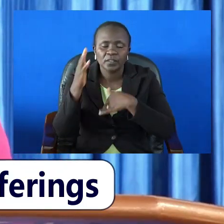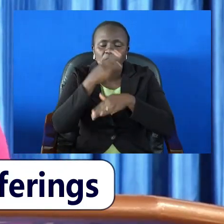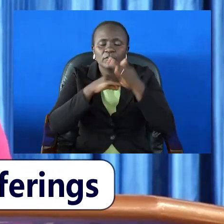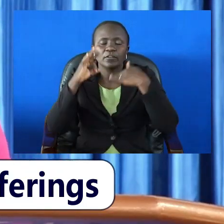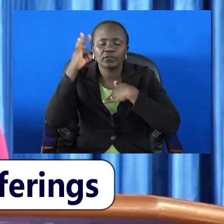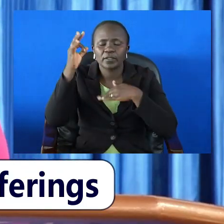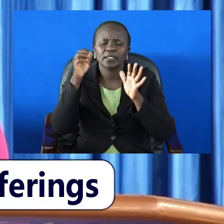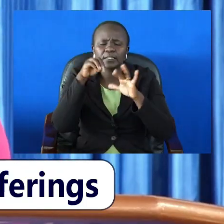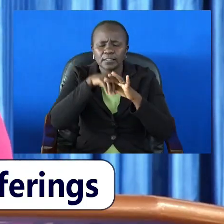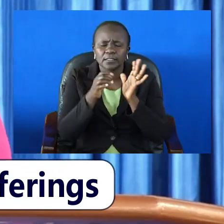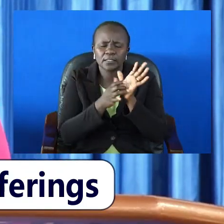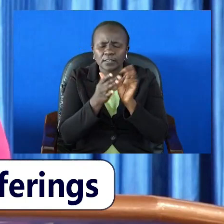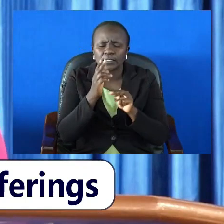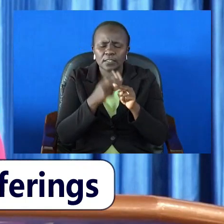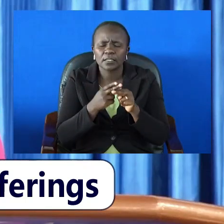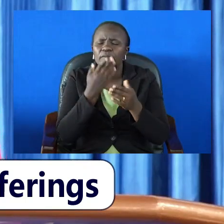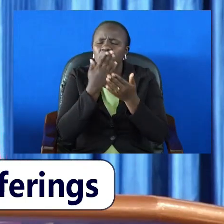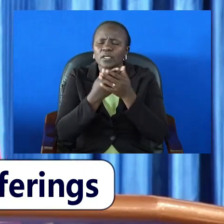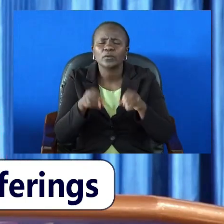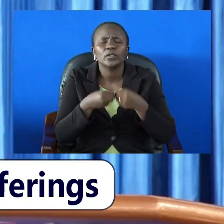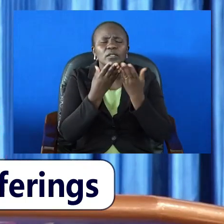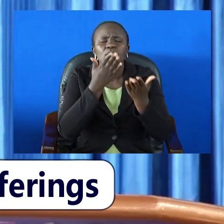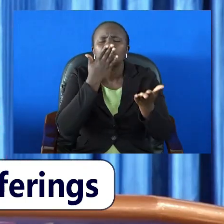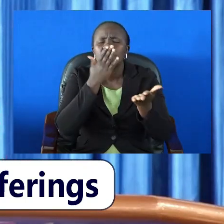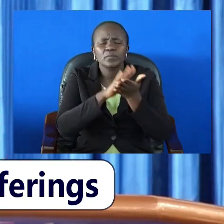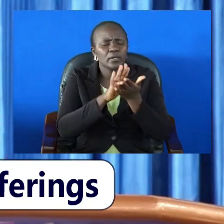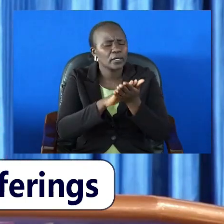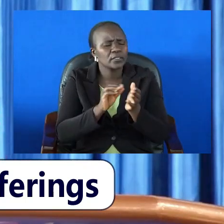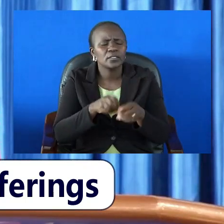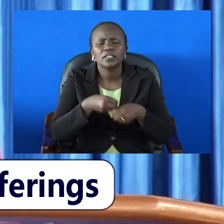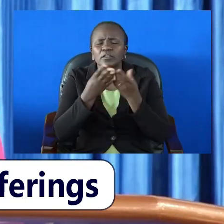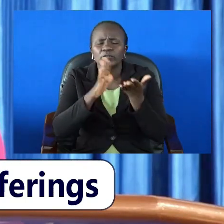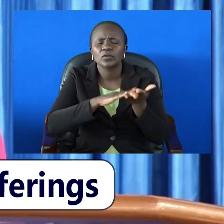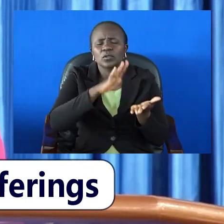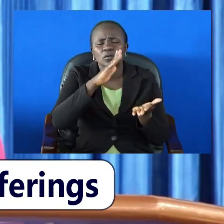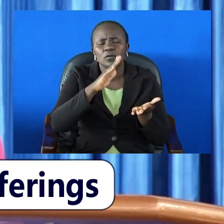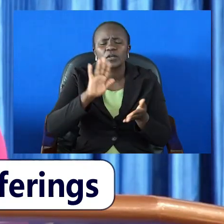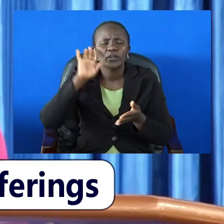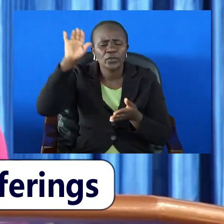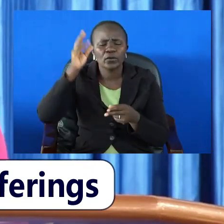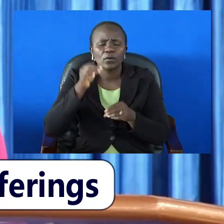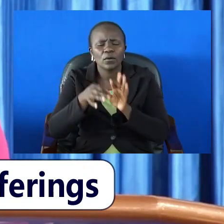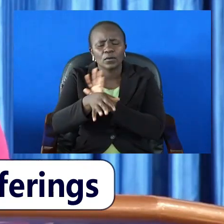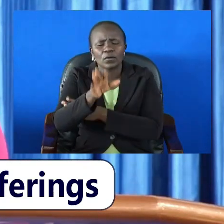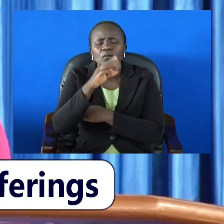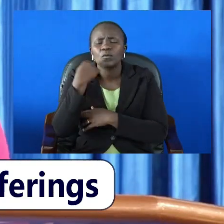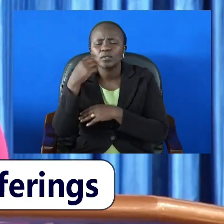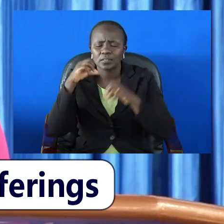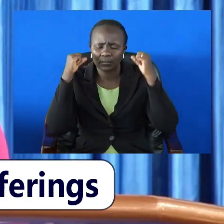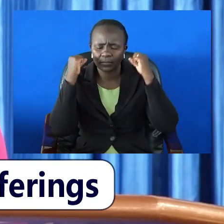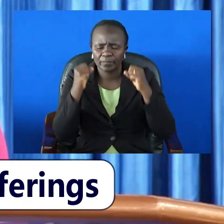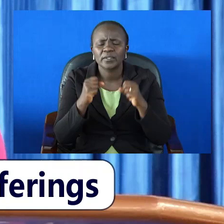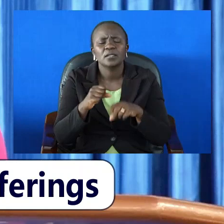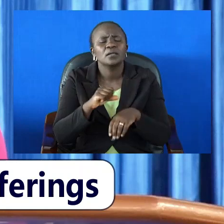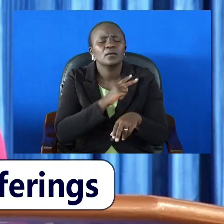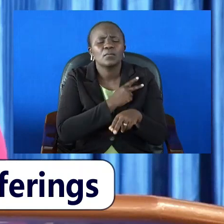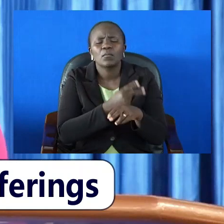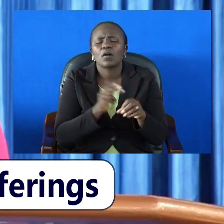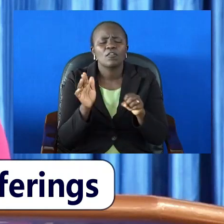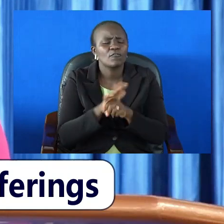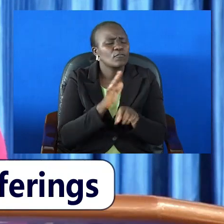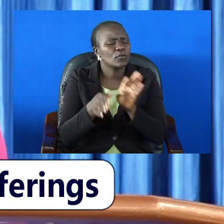Heavenly Father, in Jesus' name, we thank you, we give you praise, and we give you glory. You are God who is mighty, God who is